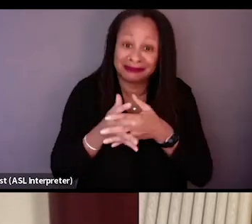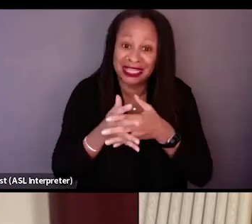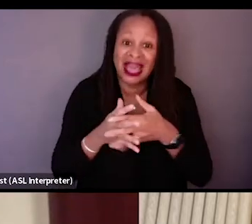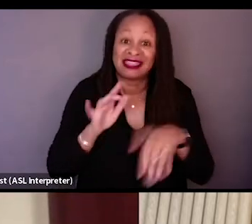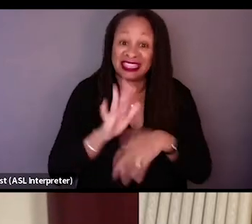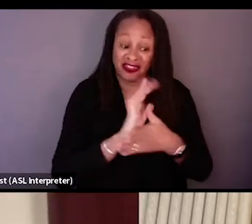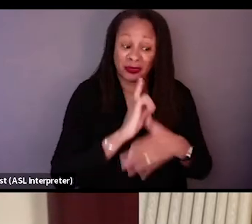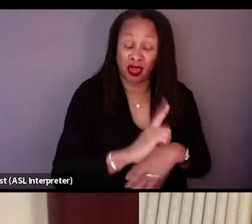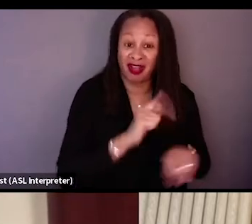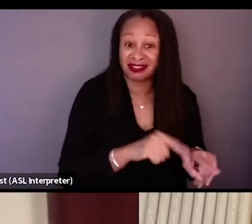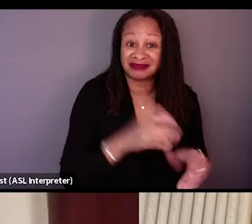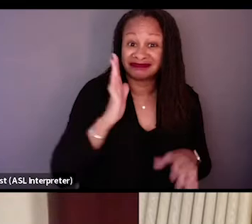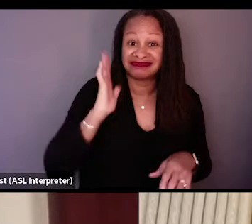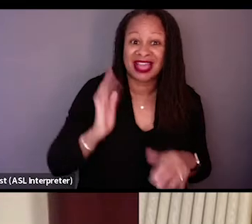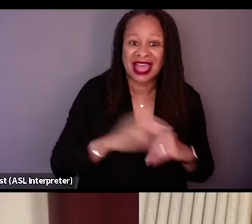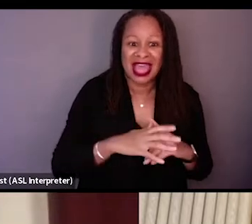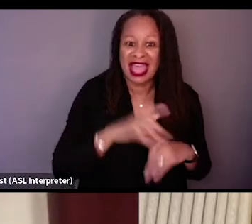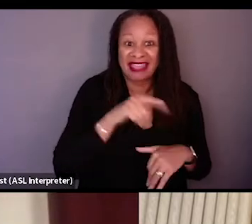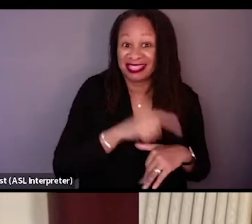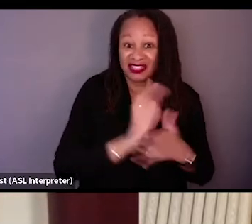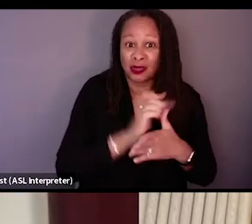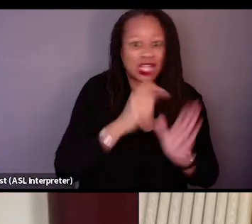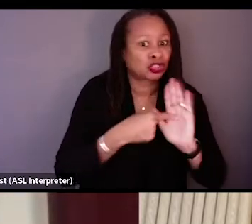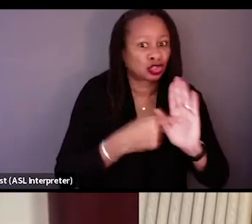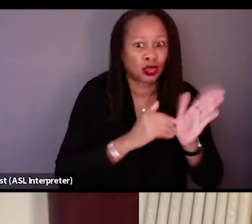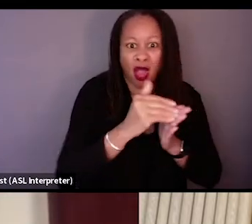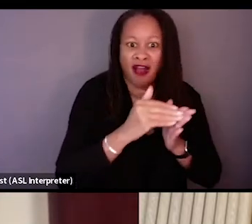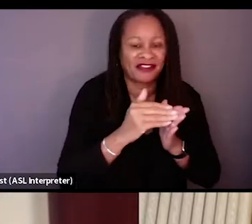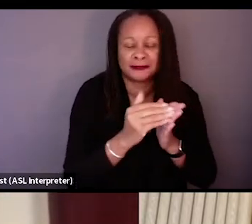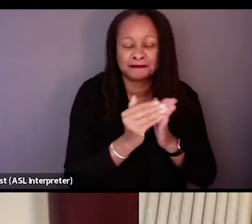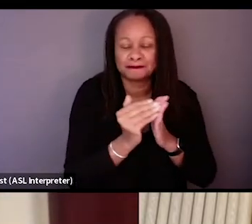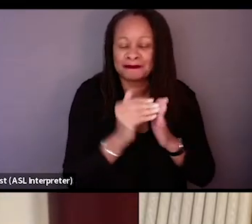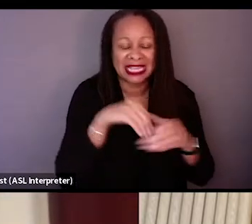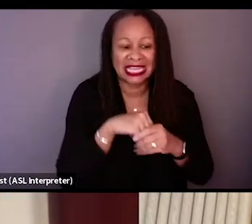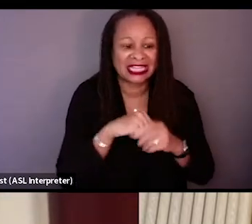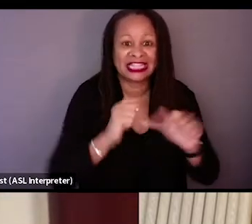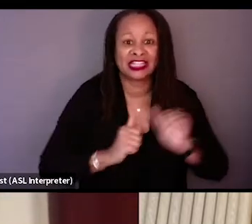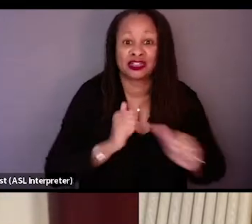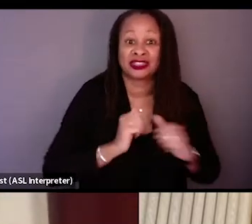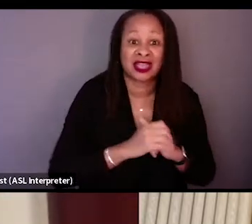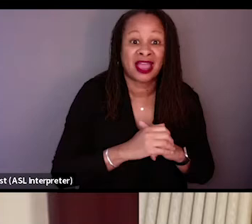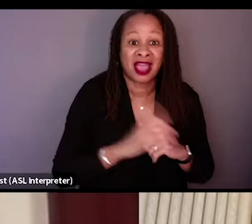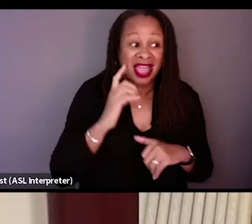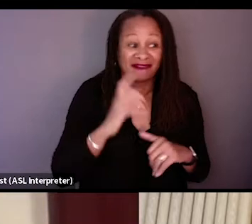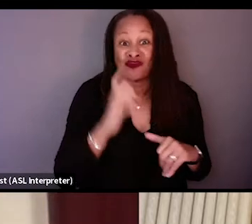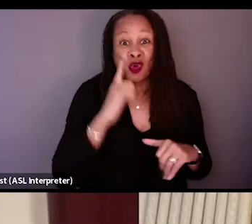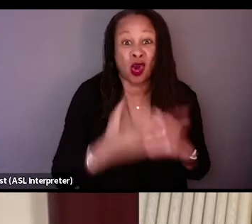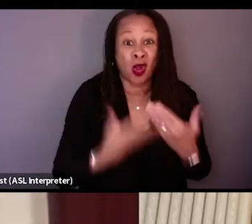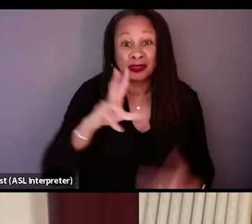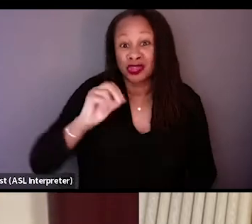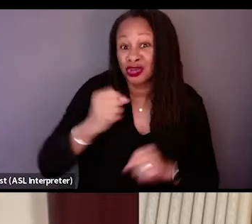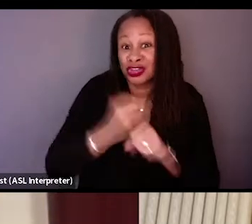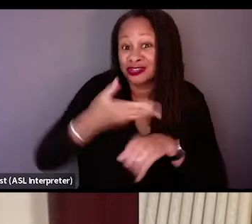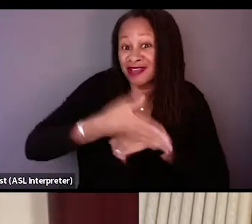were. And this is a film that was kept out of theaters because, the copyright issues with the music and all of that stuff for nearly 30 years after it was